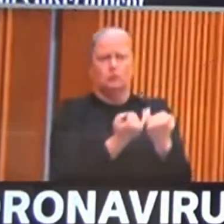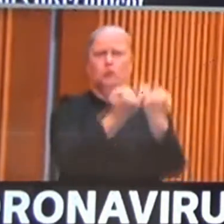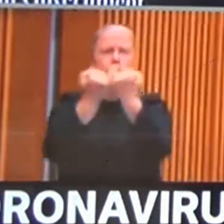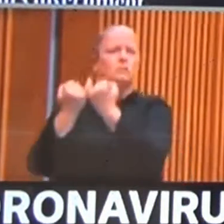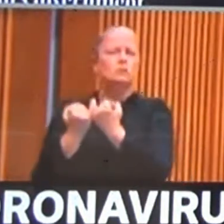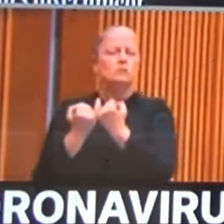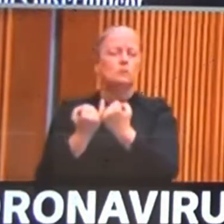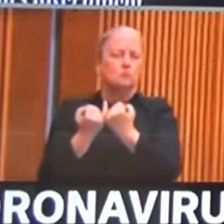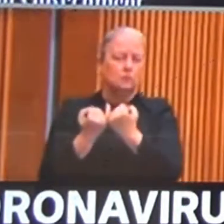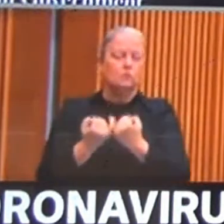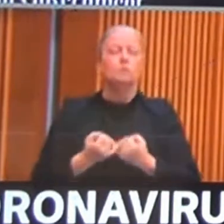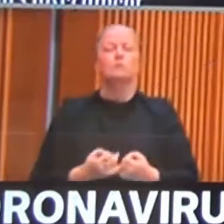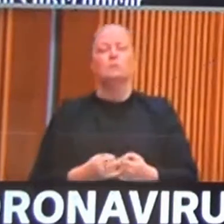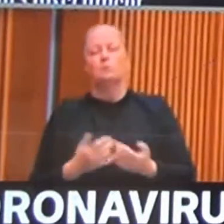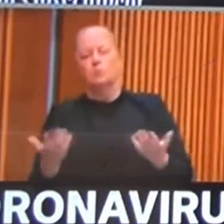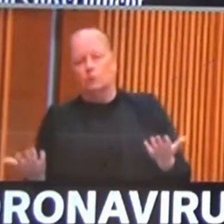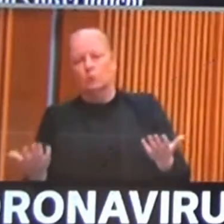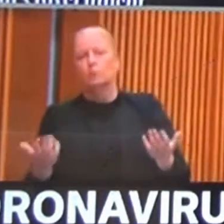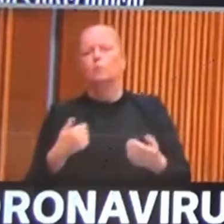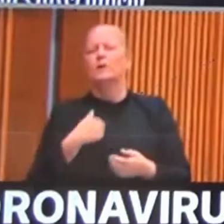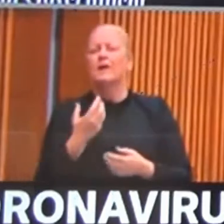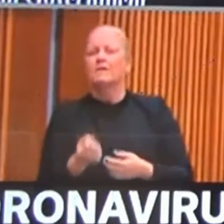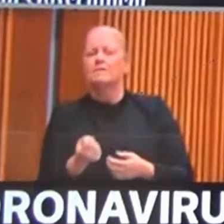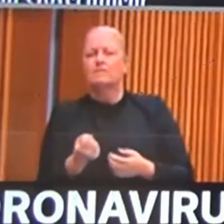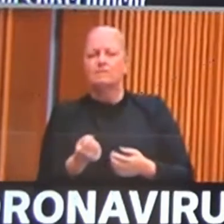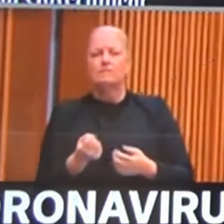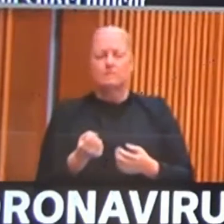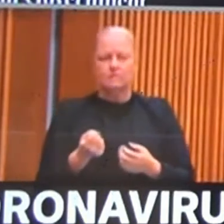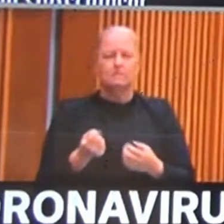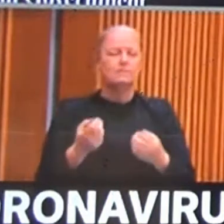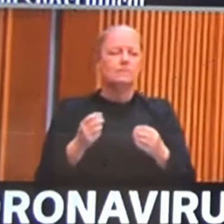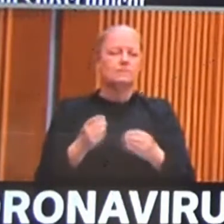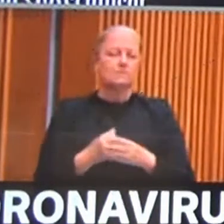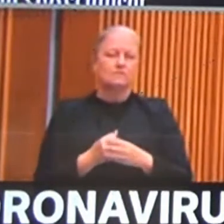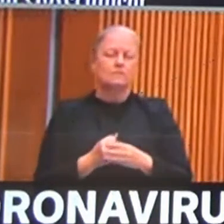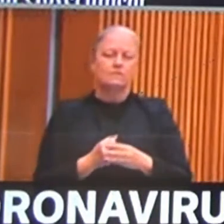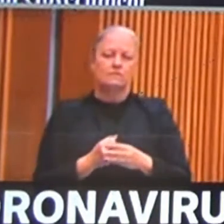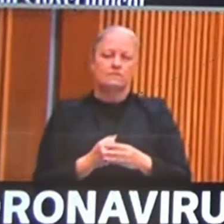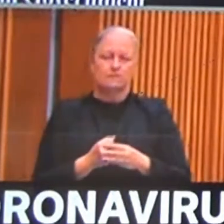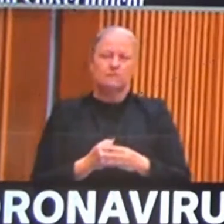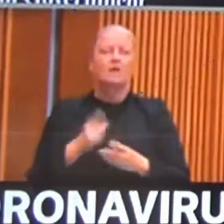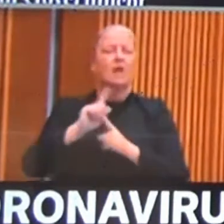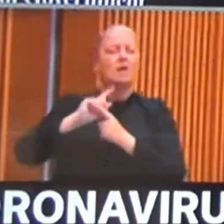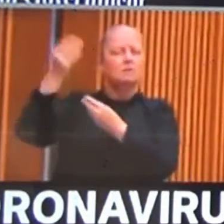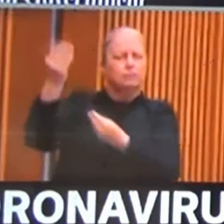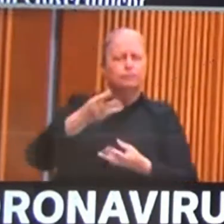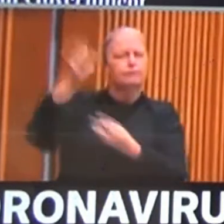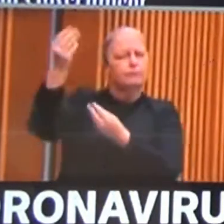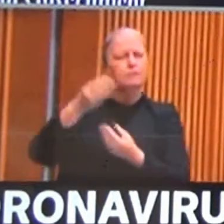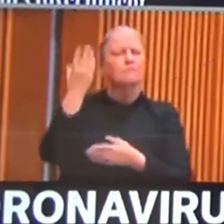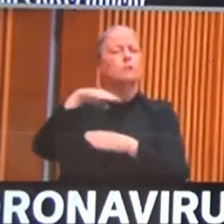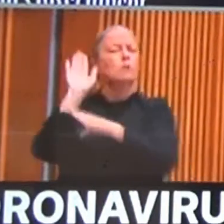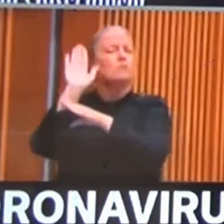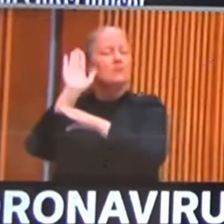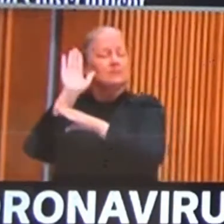been conducting an air bridge to Australia and doing that successfully with over 30 million masks in. I always worry that there could